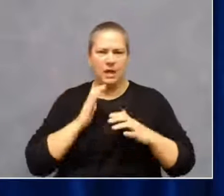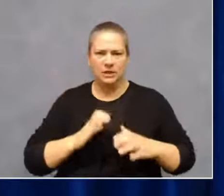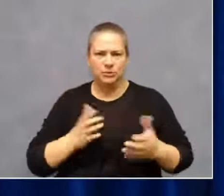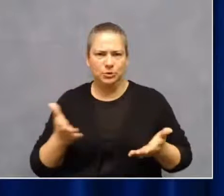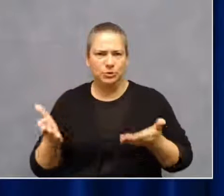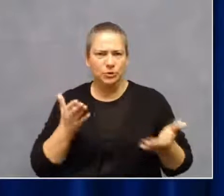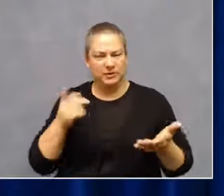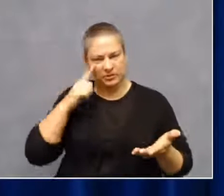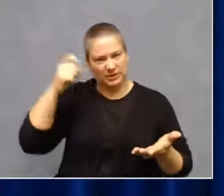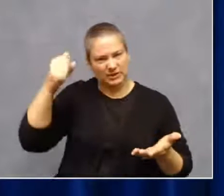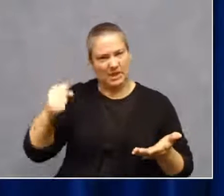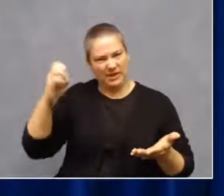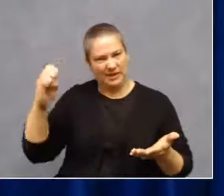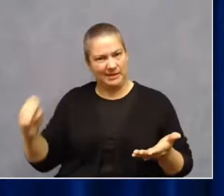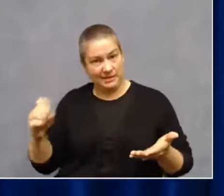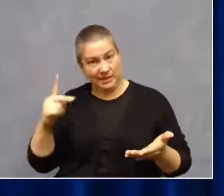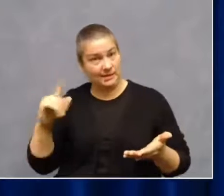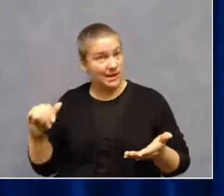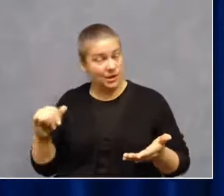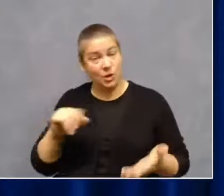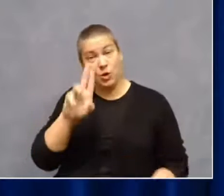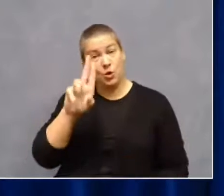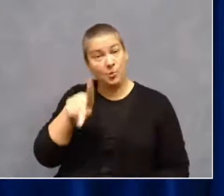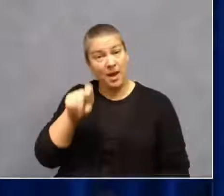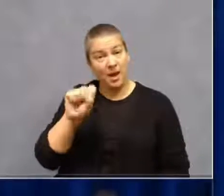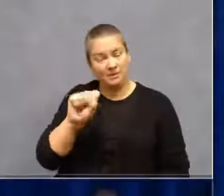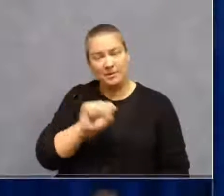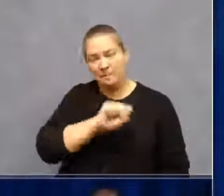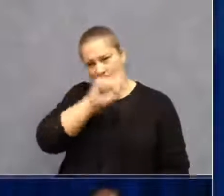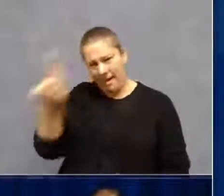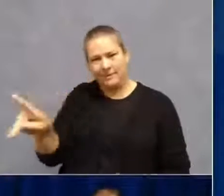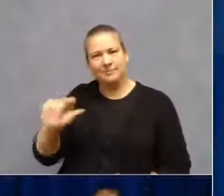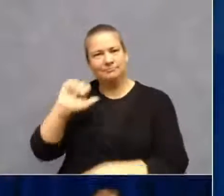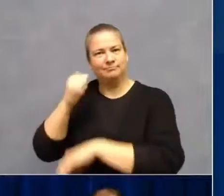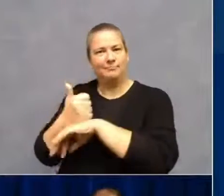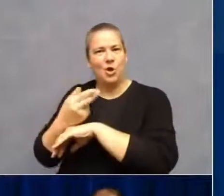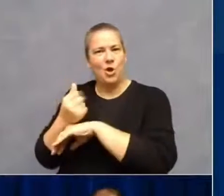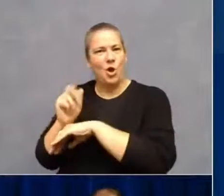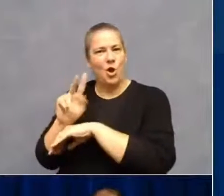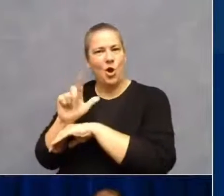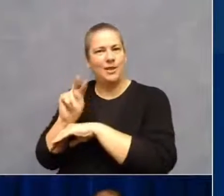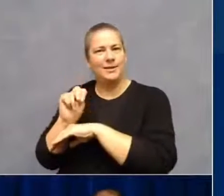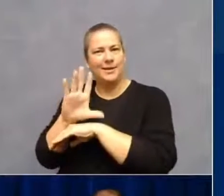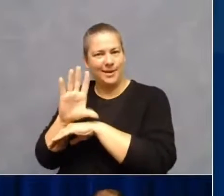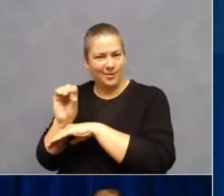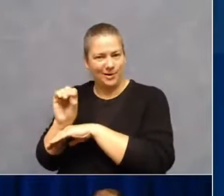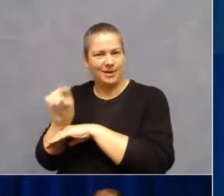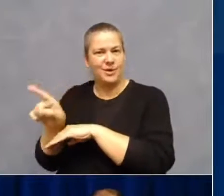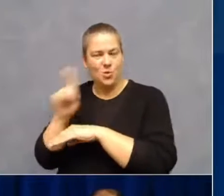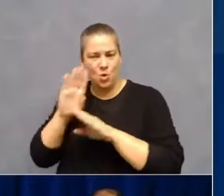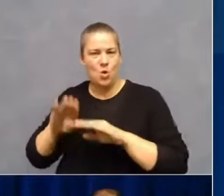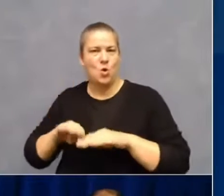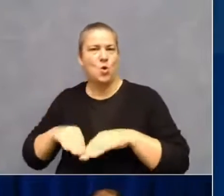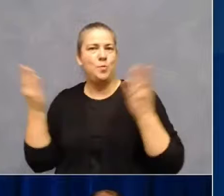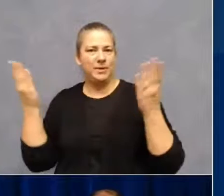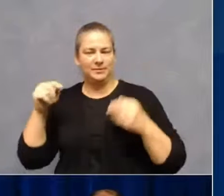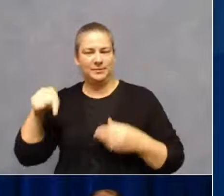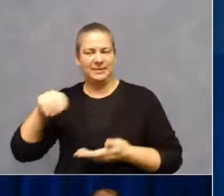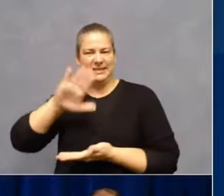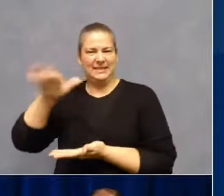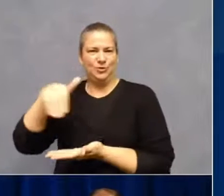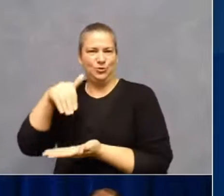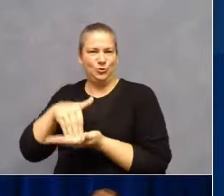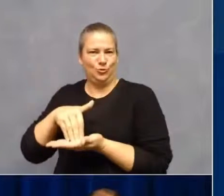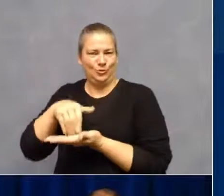Kentucky, UPS is returning to Harlan County and will reopen the extended center at